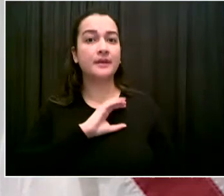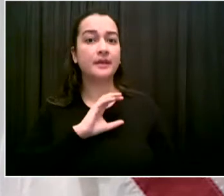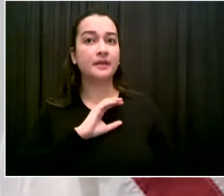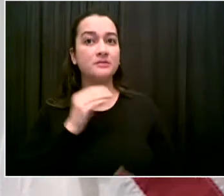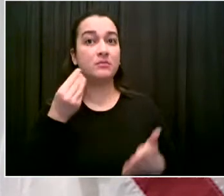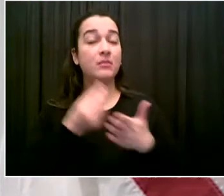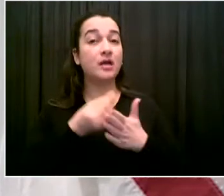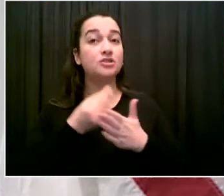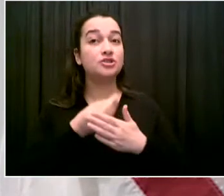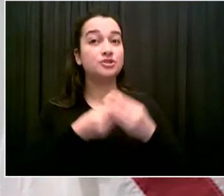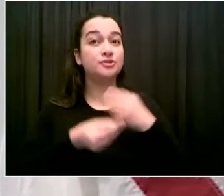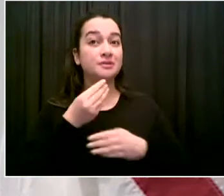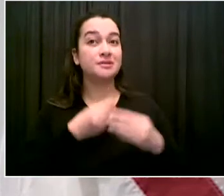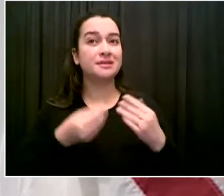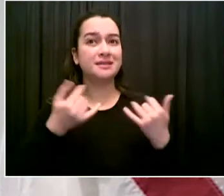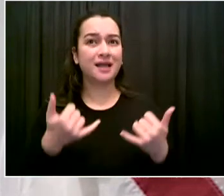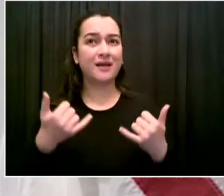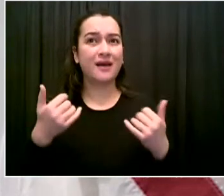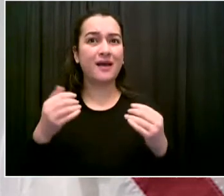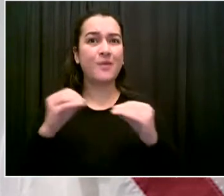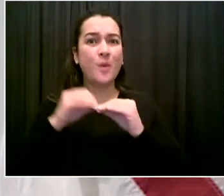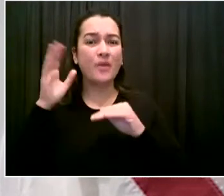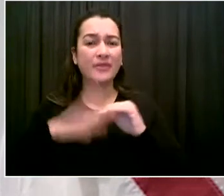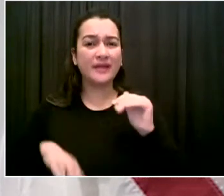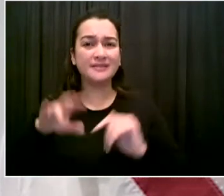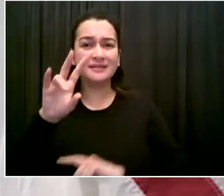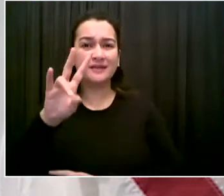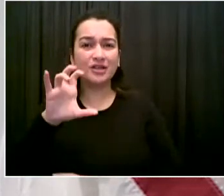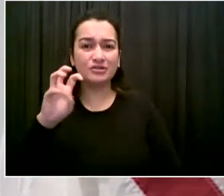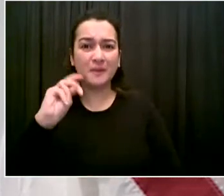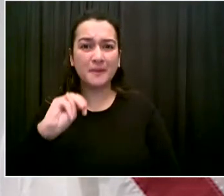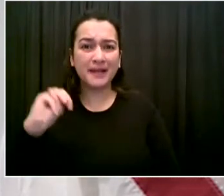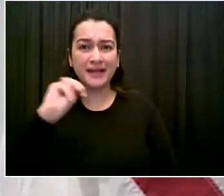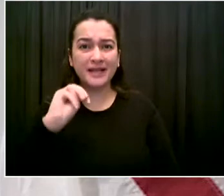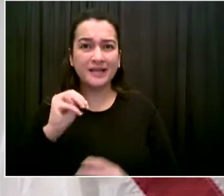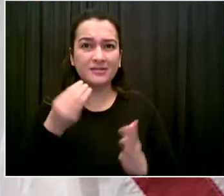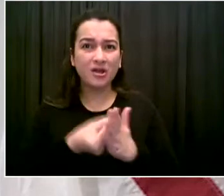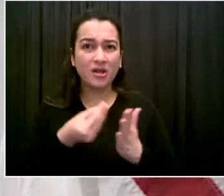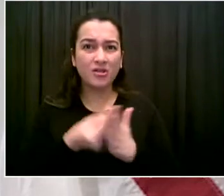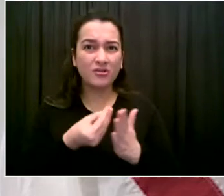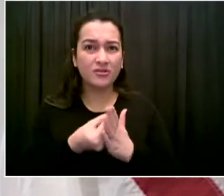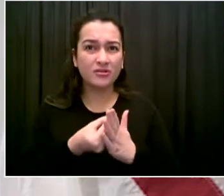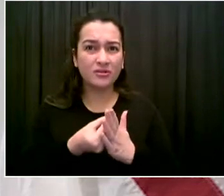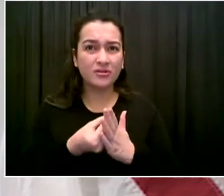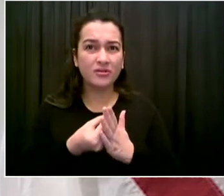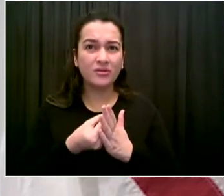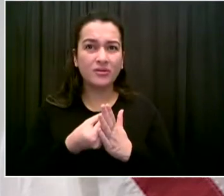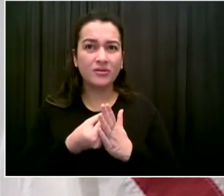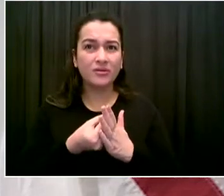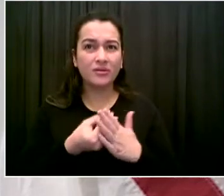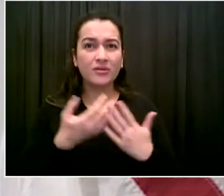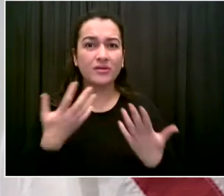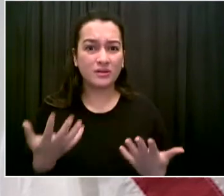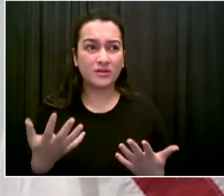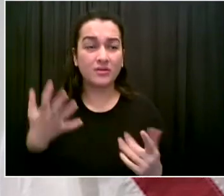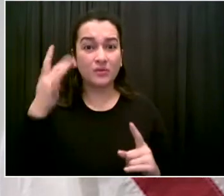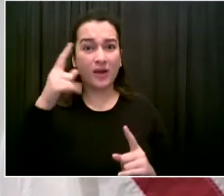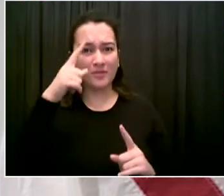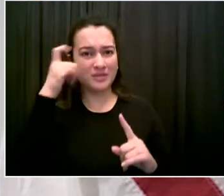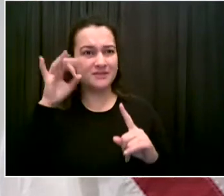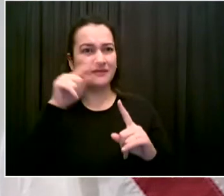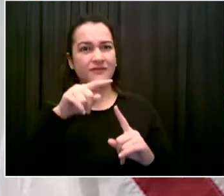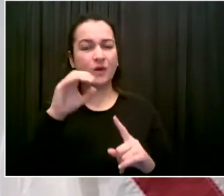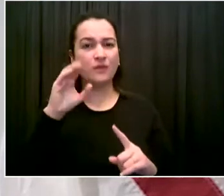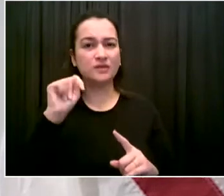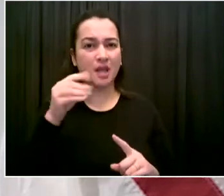department budget if the police department is just going to ignore you in the council and spend the money anyway? Well, I disagree with that characterization, and I'll